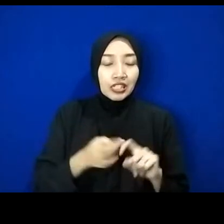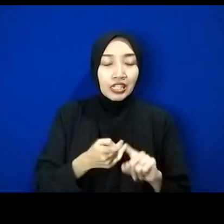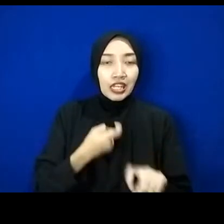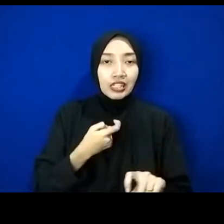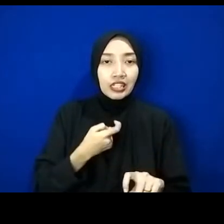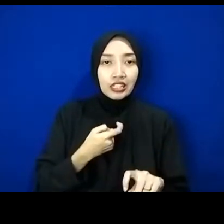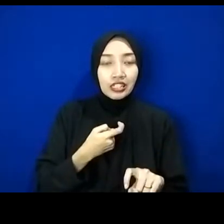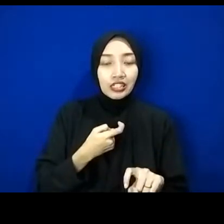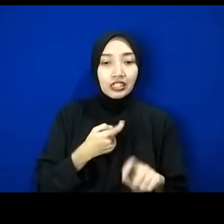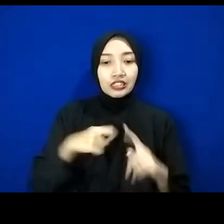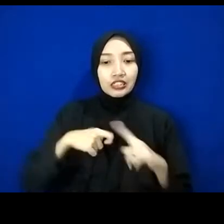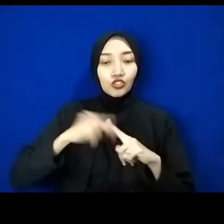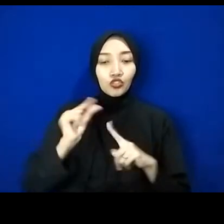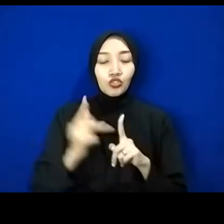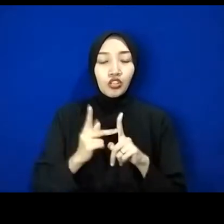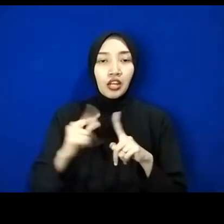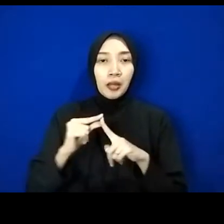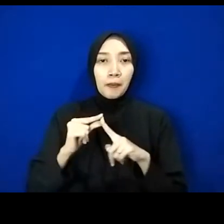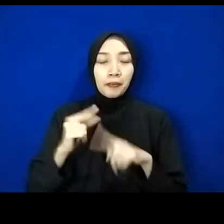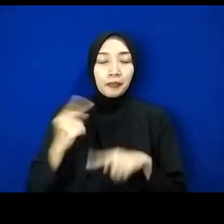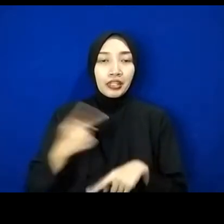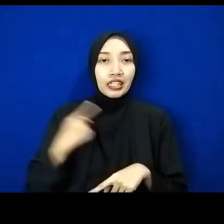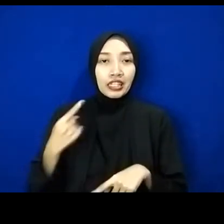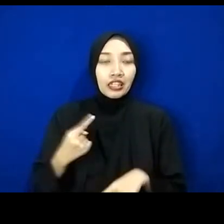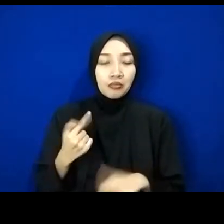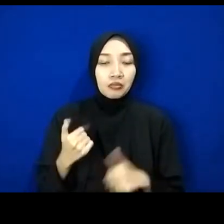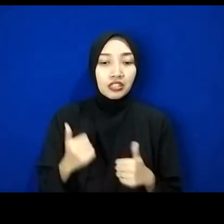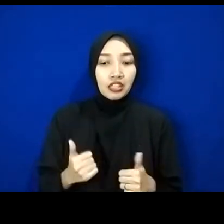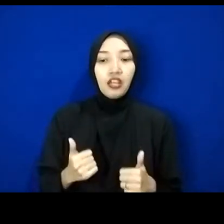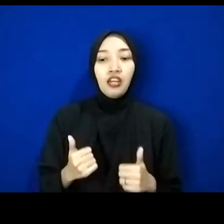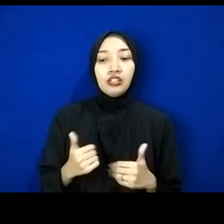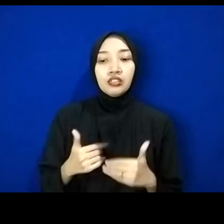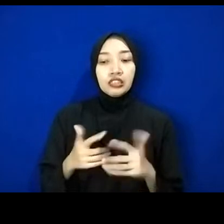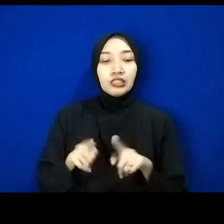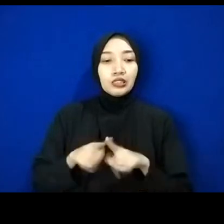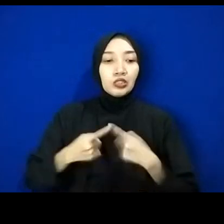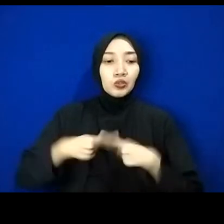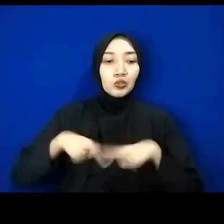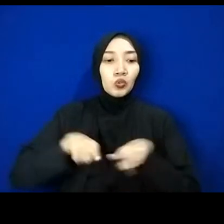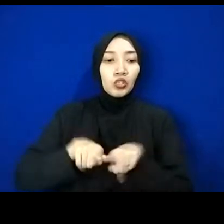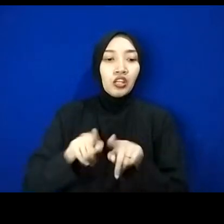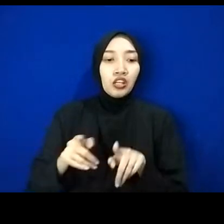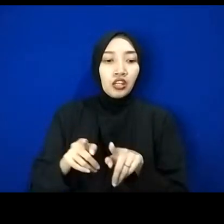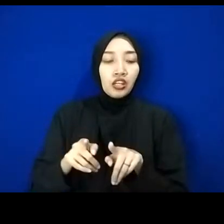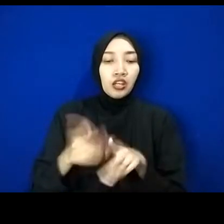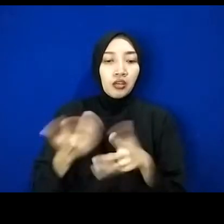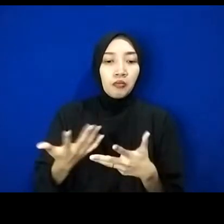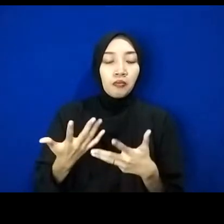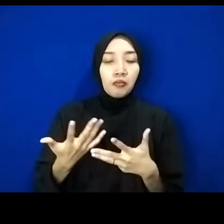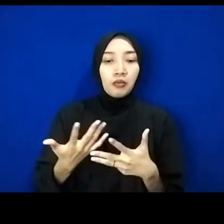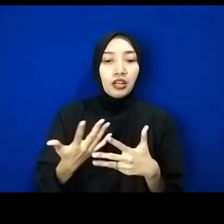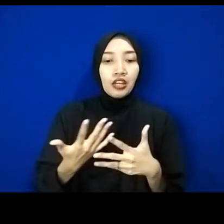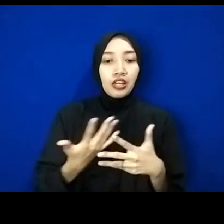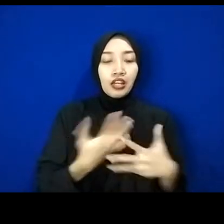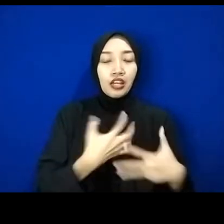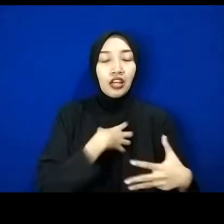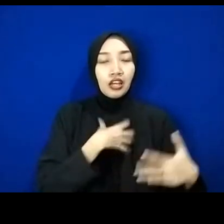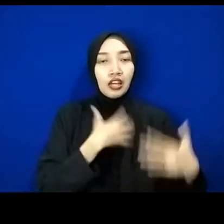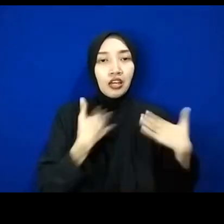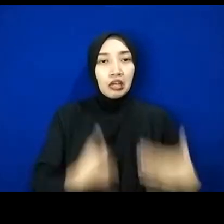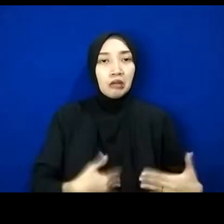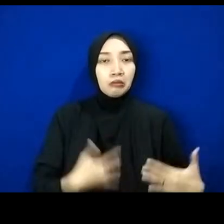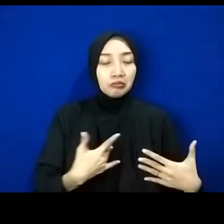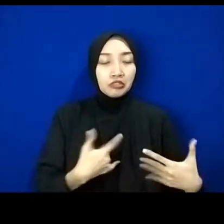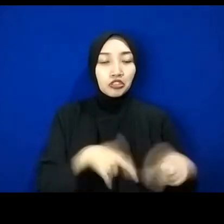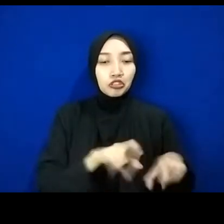code, and it must be in line with the human rights instruments. Okay, thank you so much, Mbak Mira.